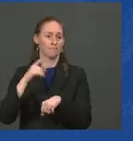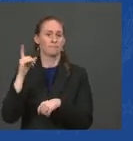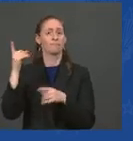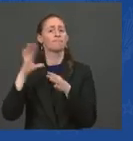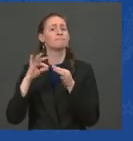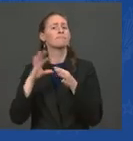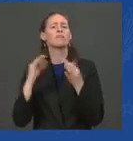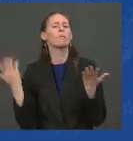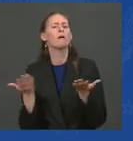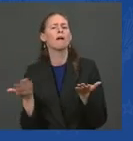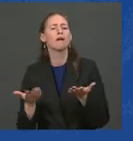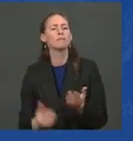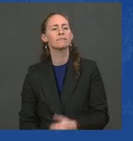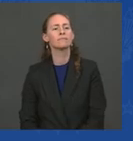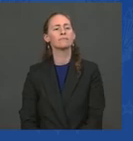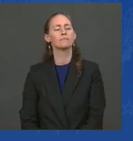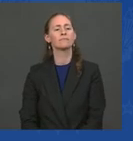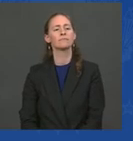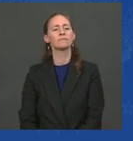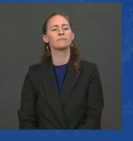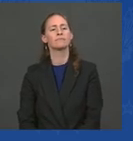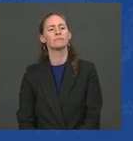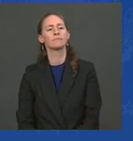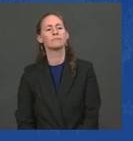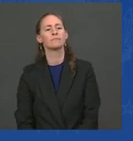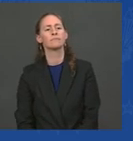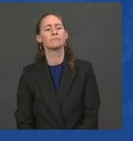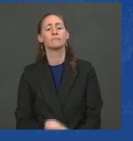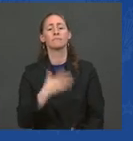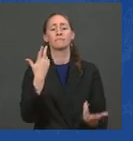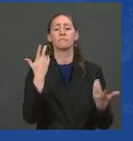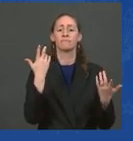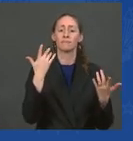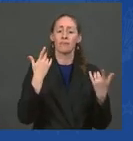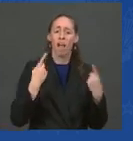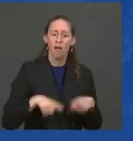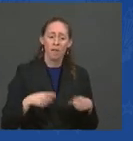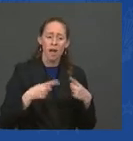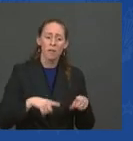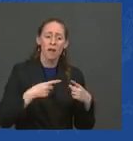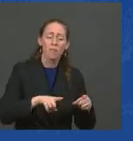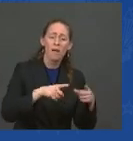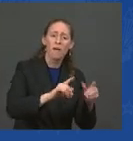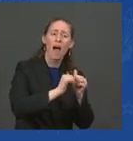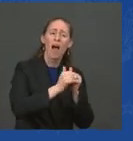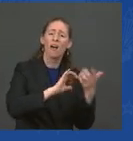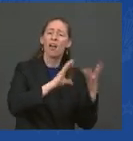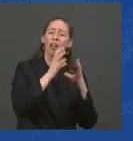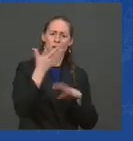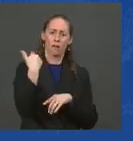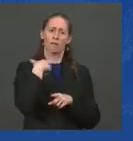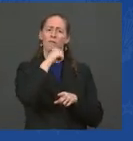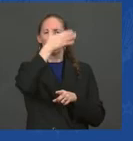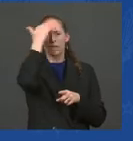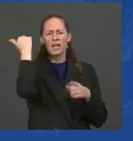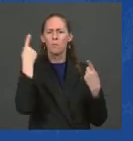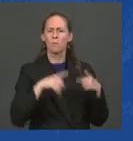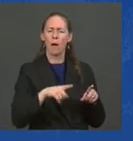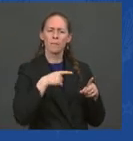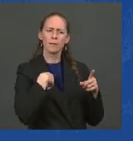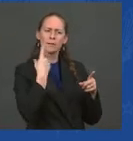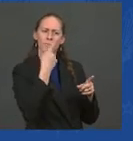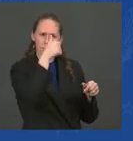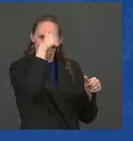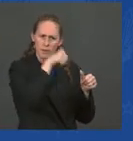road to tyranny, we must never forget, begins with the destruction of